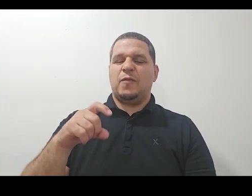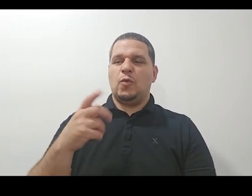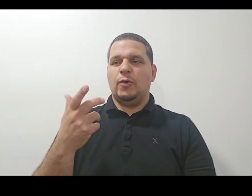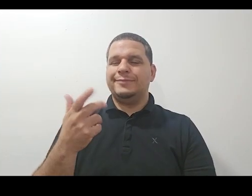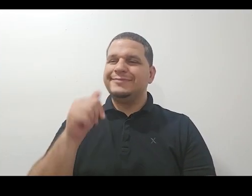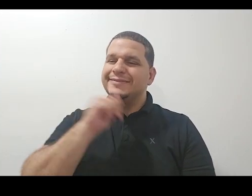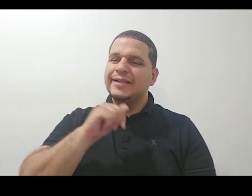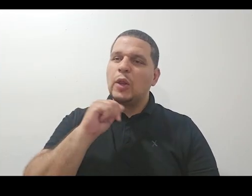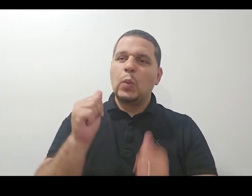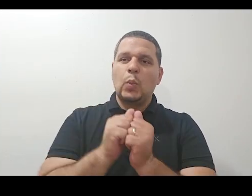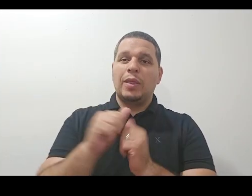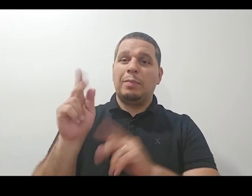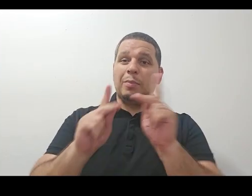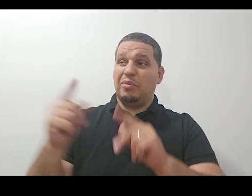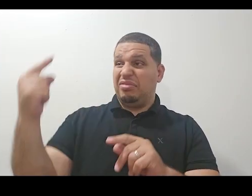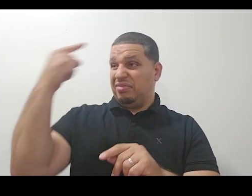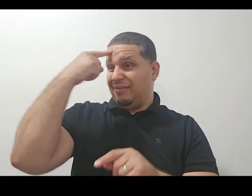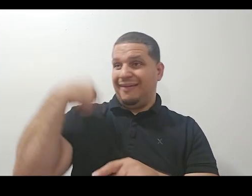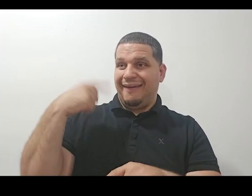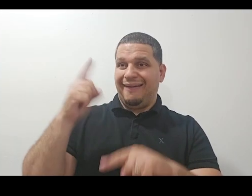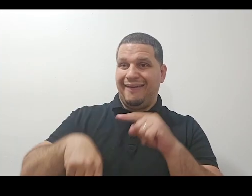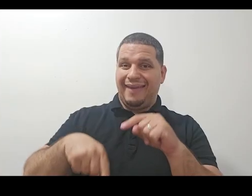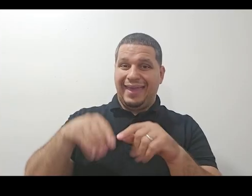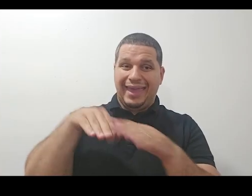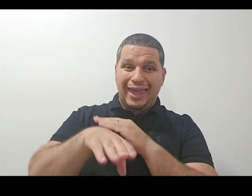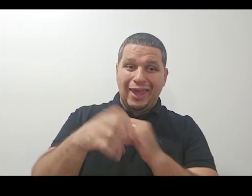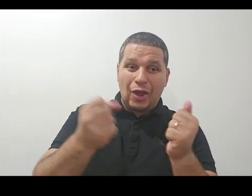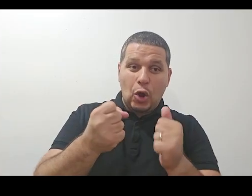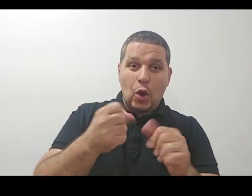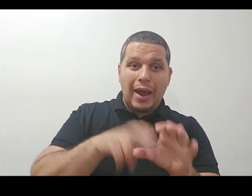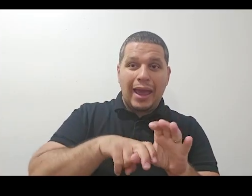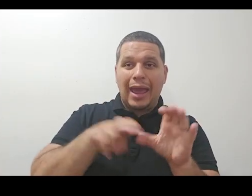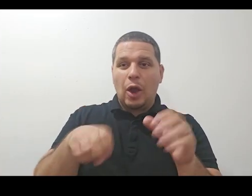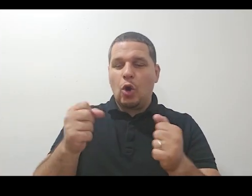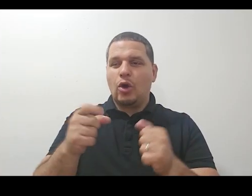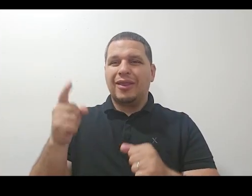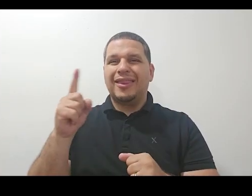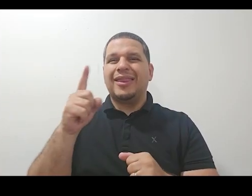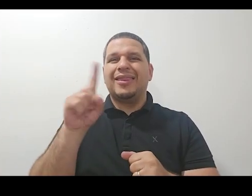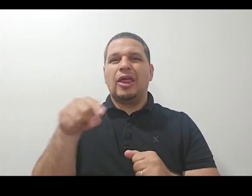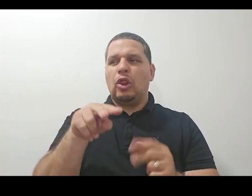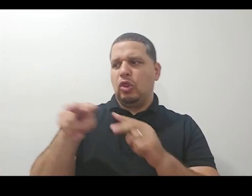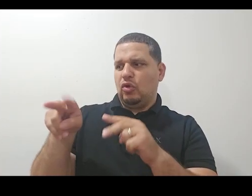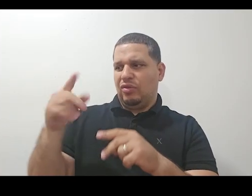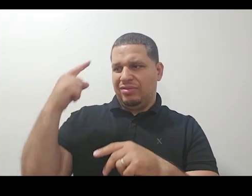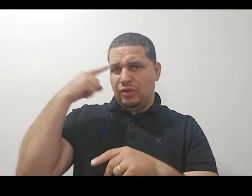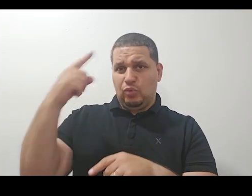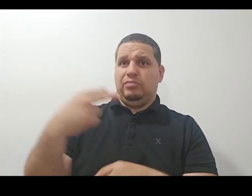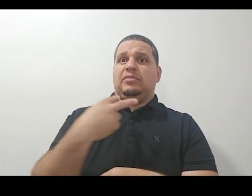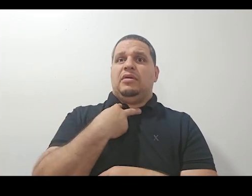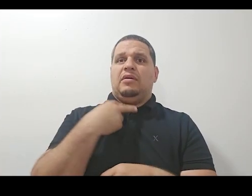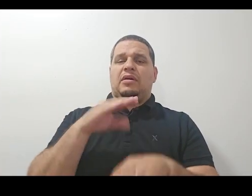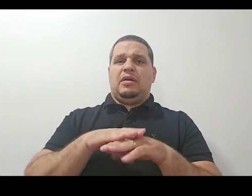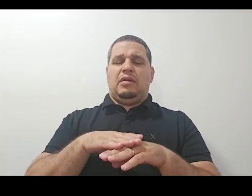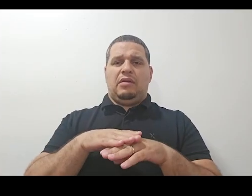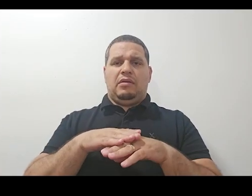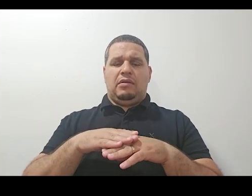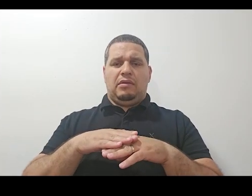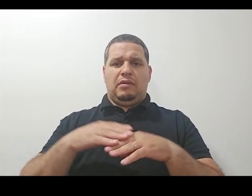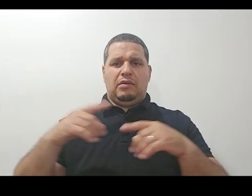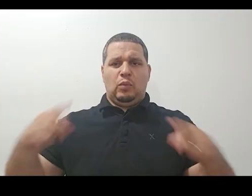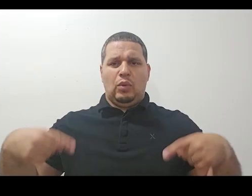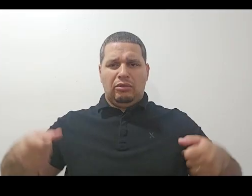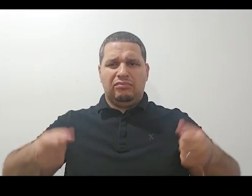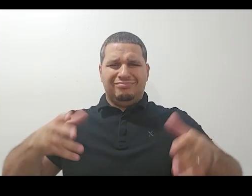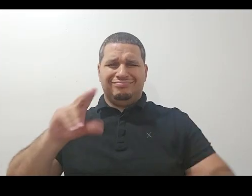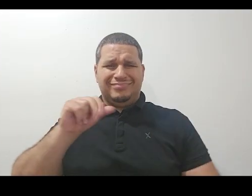just deal with people thinking I can't get in and out of car. Like they just look at you and just think you're stuck in a wheelchair, which is